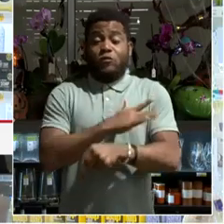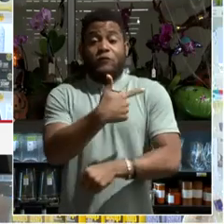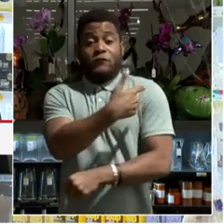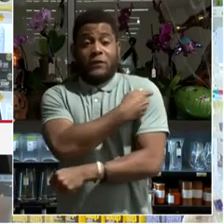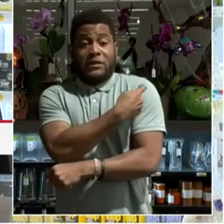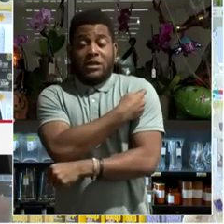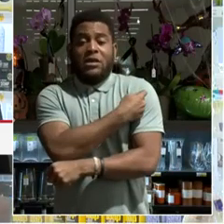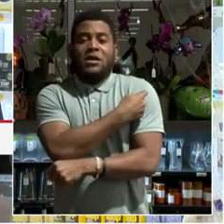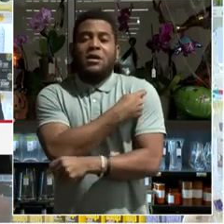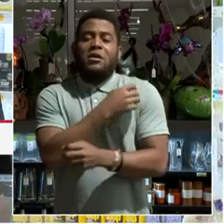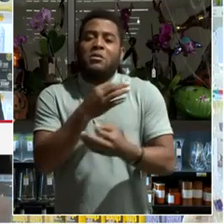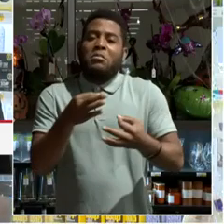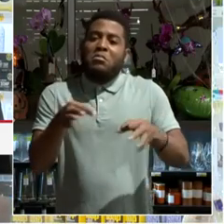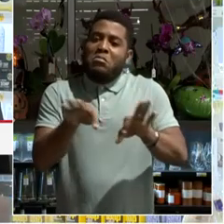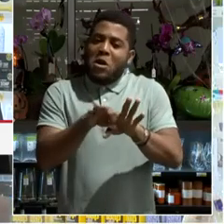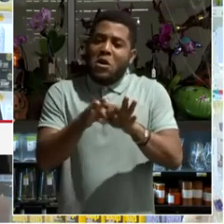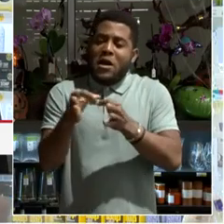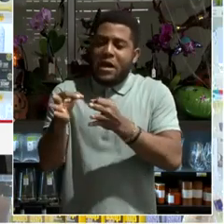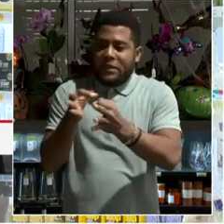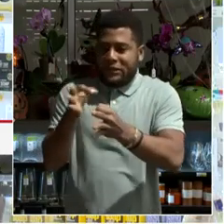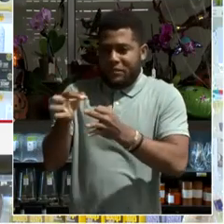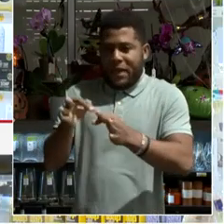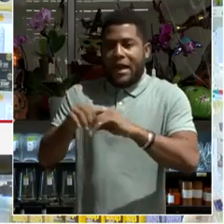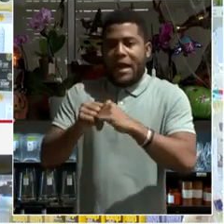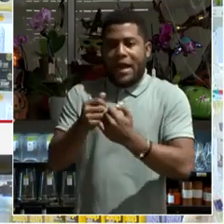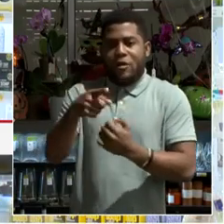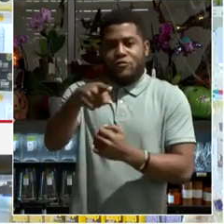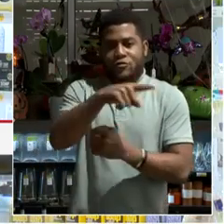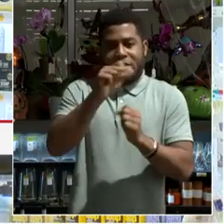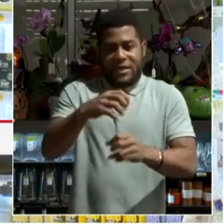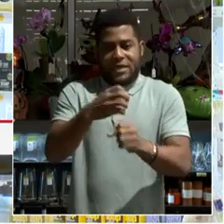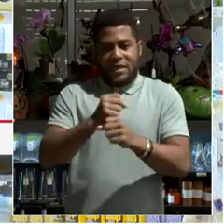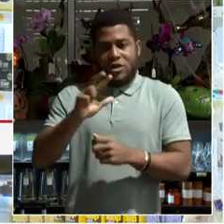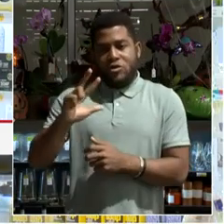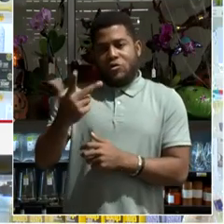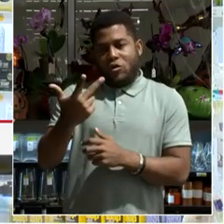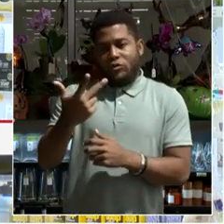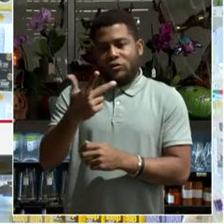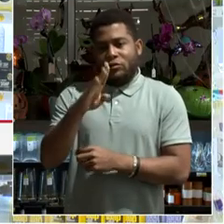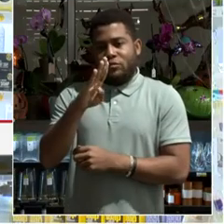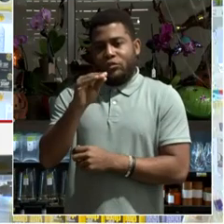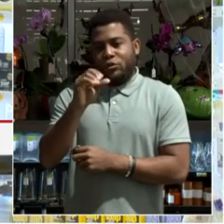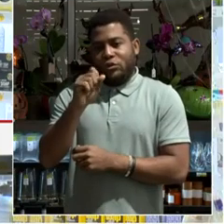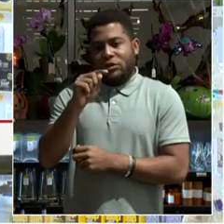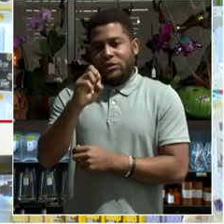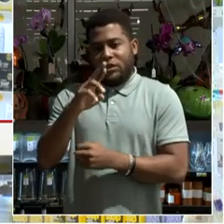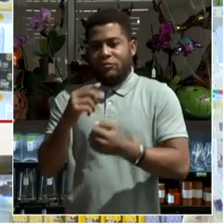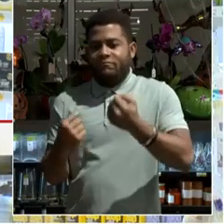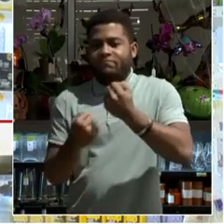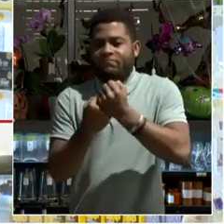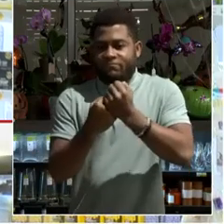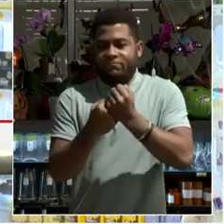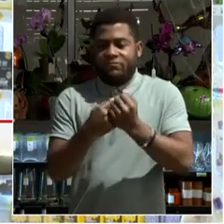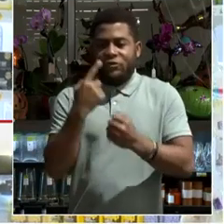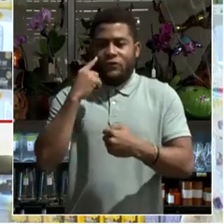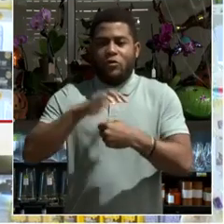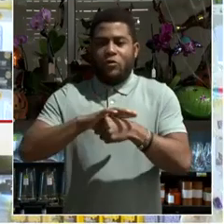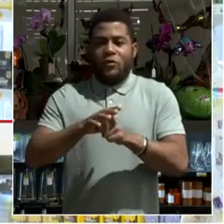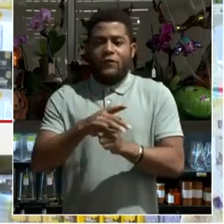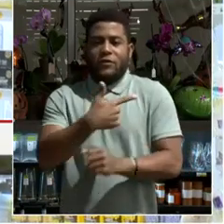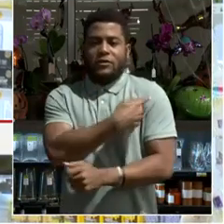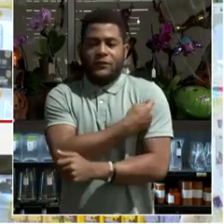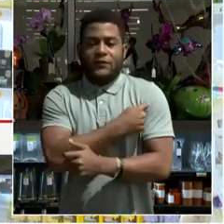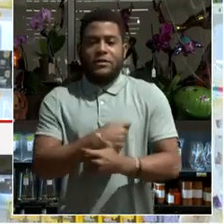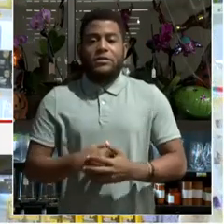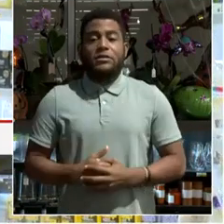they can and should be getting a booster shot. And Dr. Nesbitt will talk about that in a moment. We know our